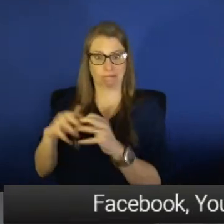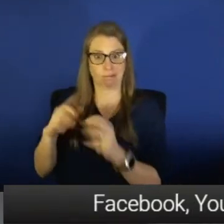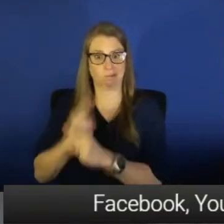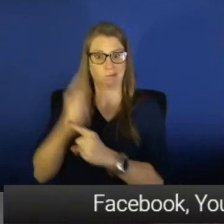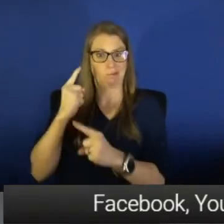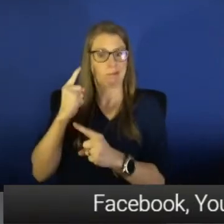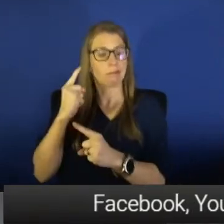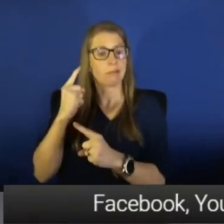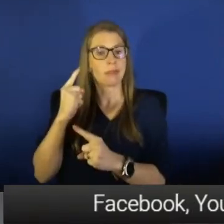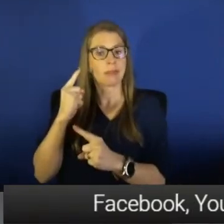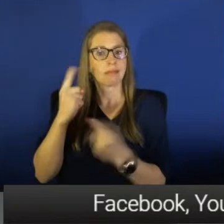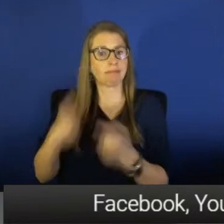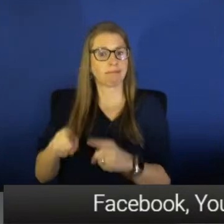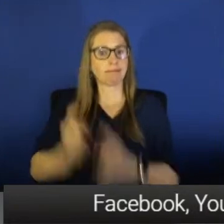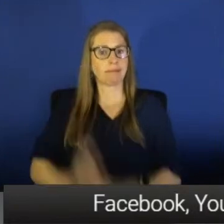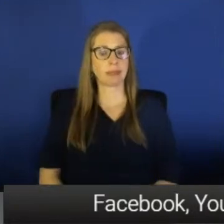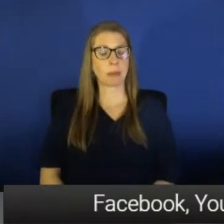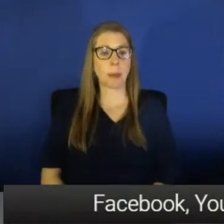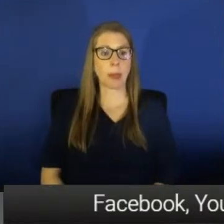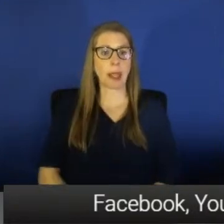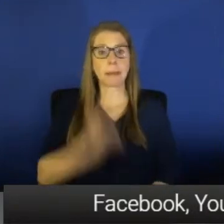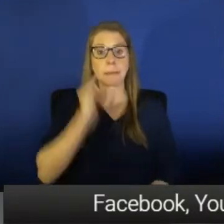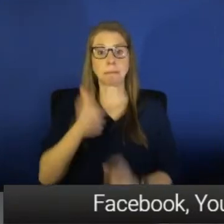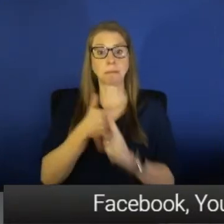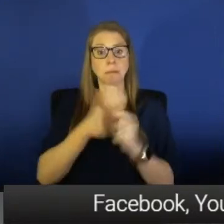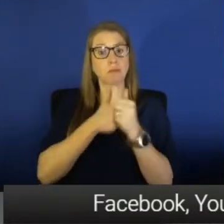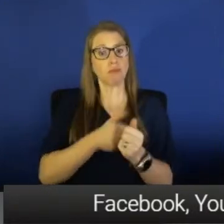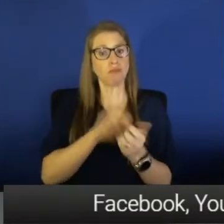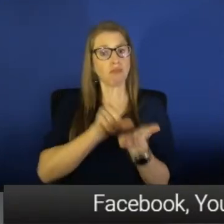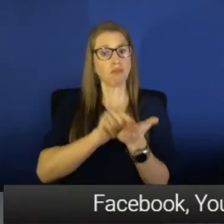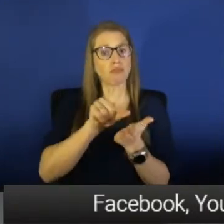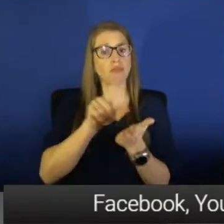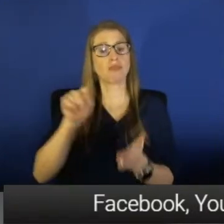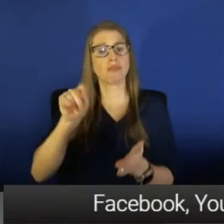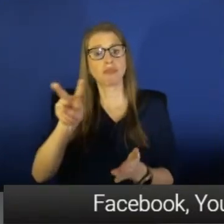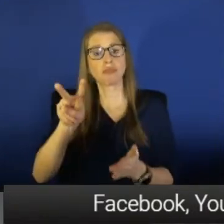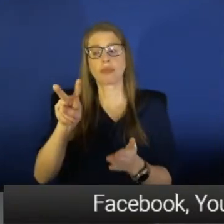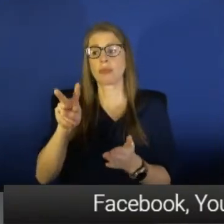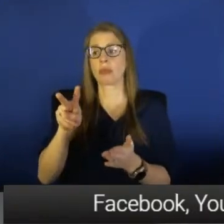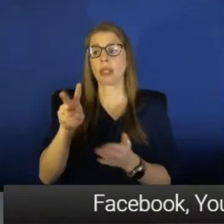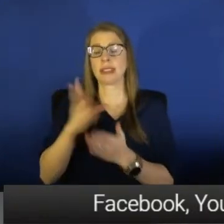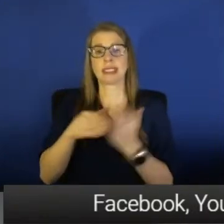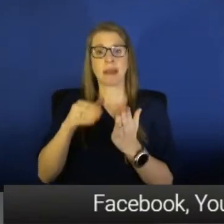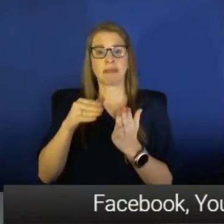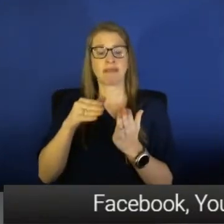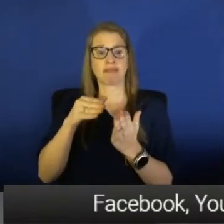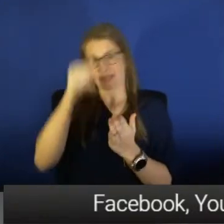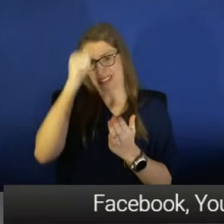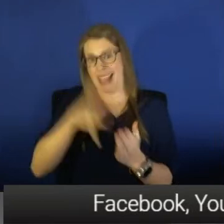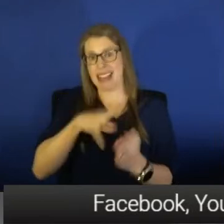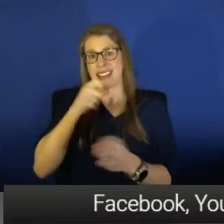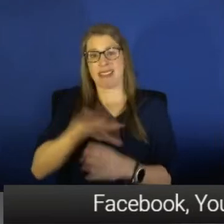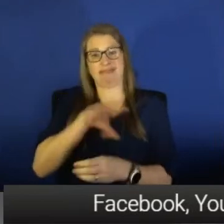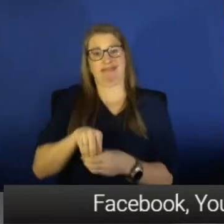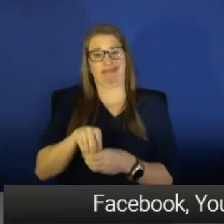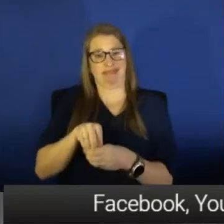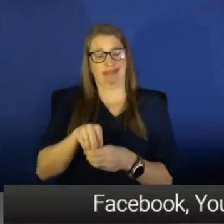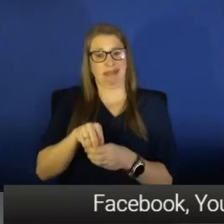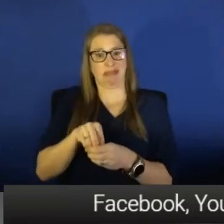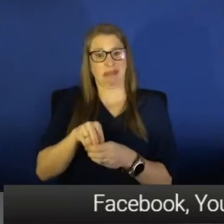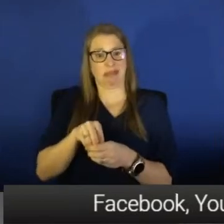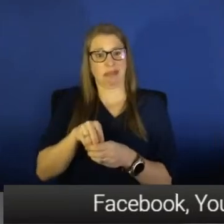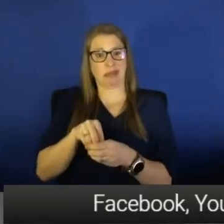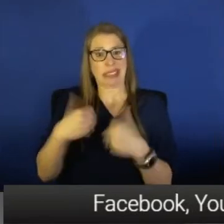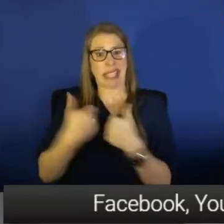year, if you followed the newspaper or TV, you saw a lot of guys missing time, but things really came together at the right time for